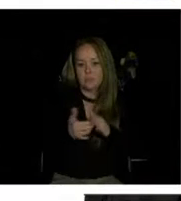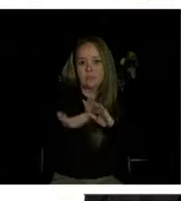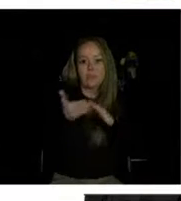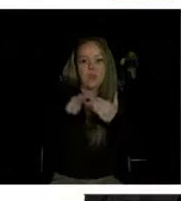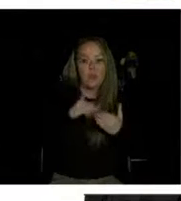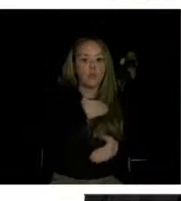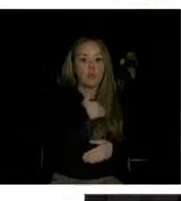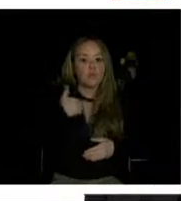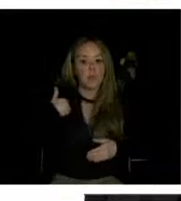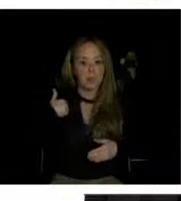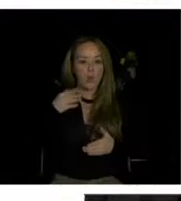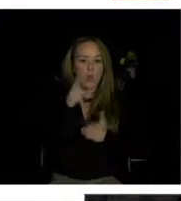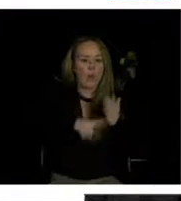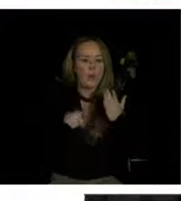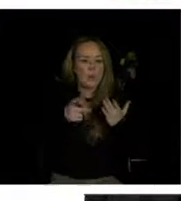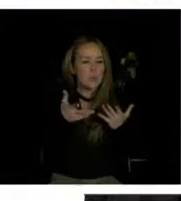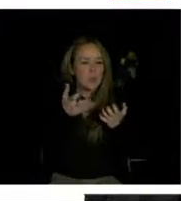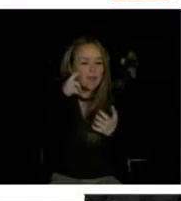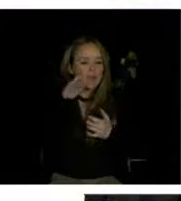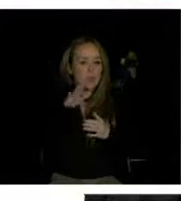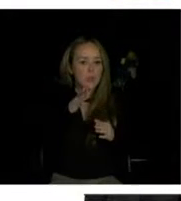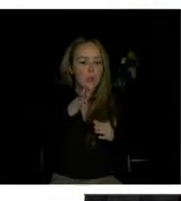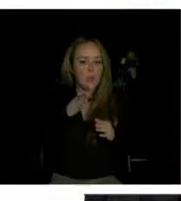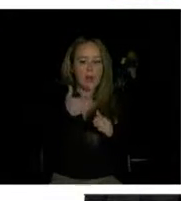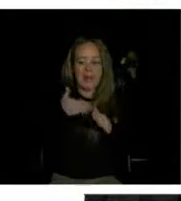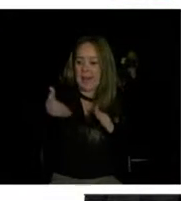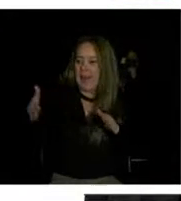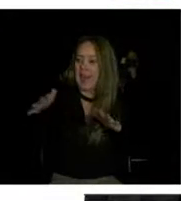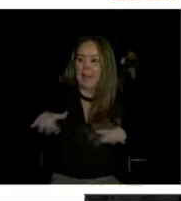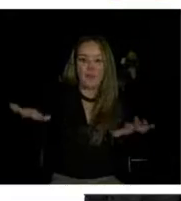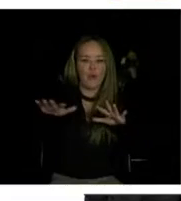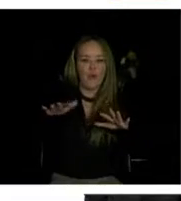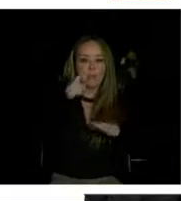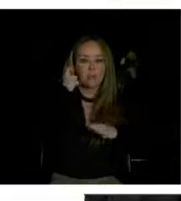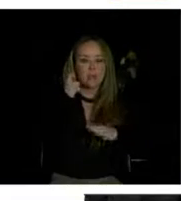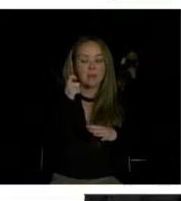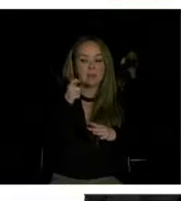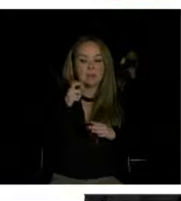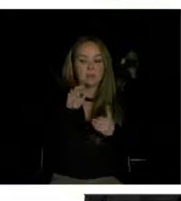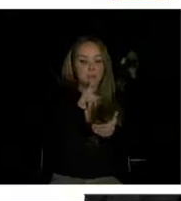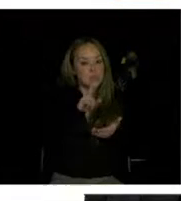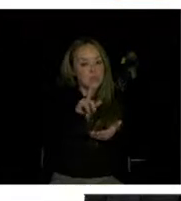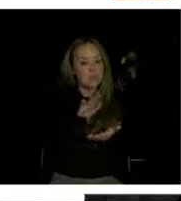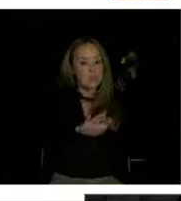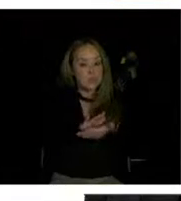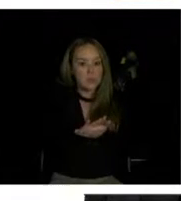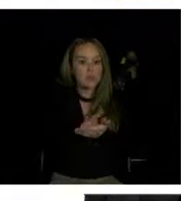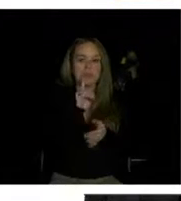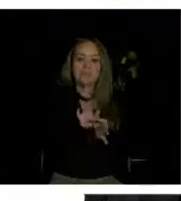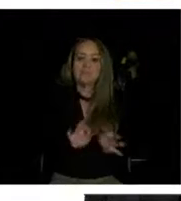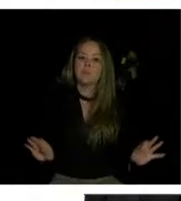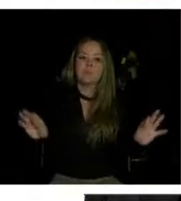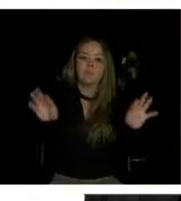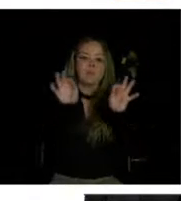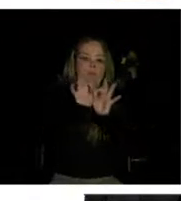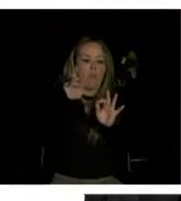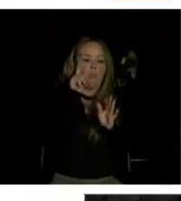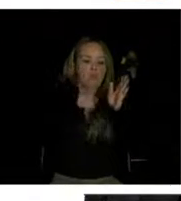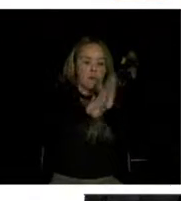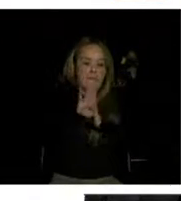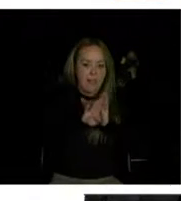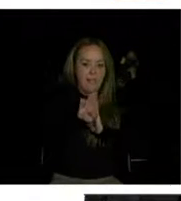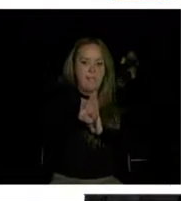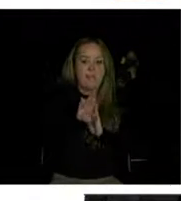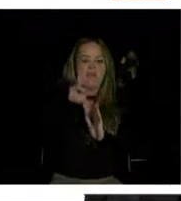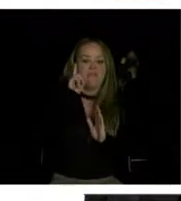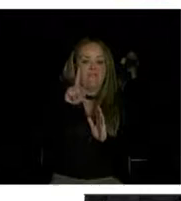Community members, what do you want for your neighborhoods? Because a school is important to the development